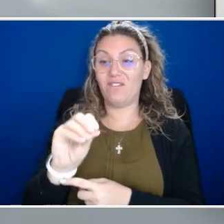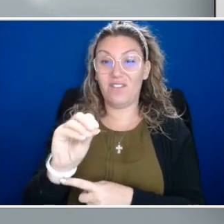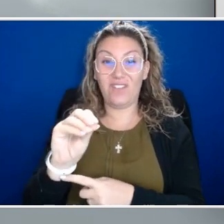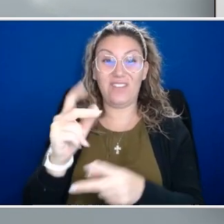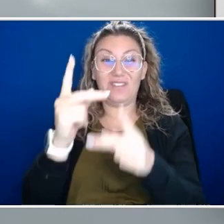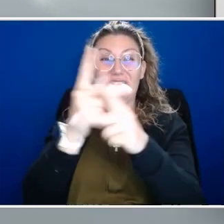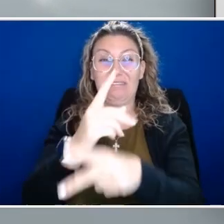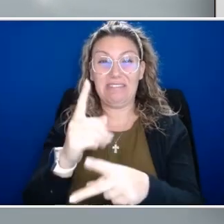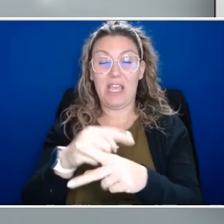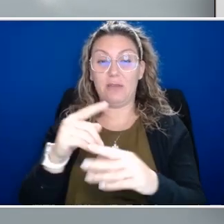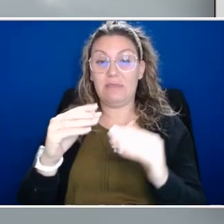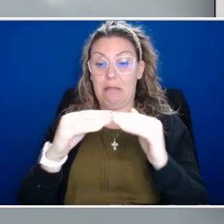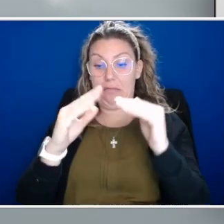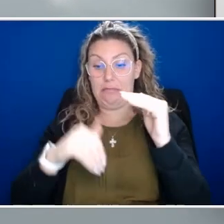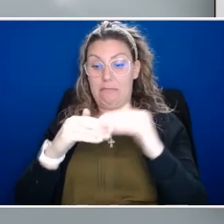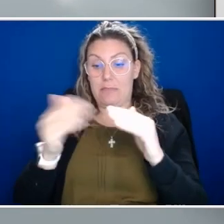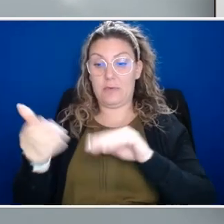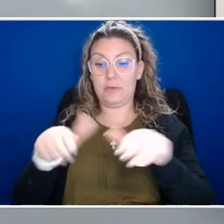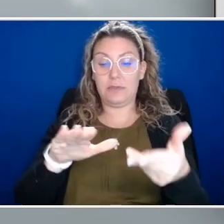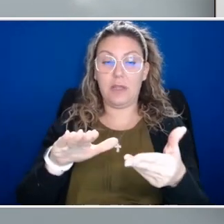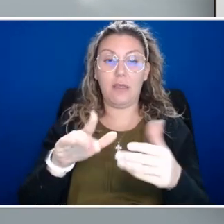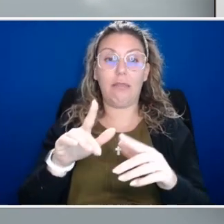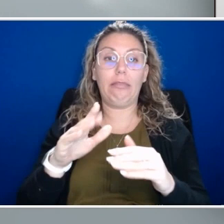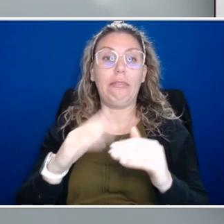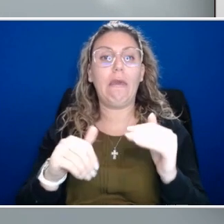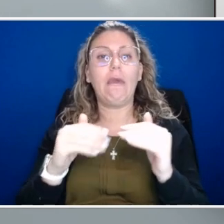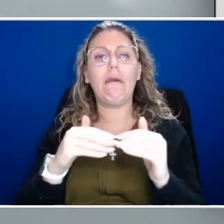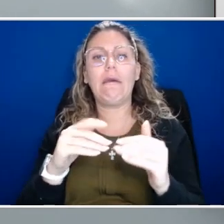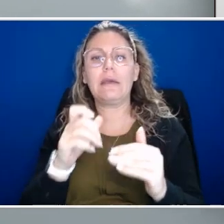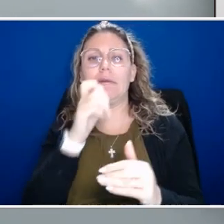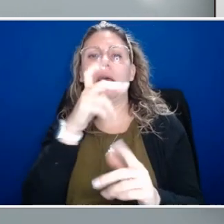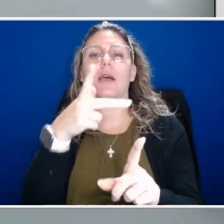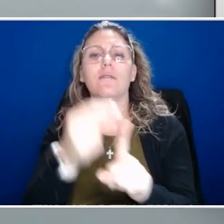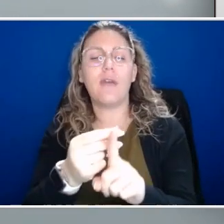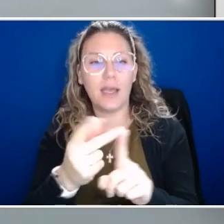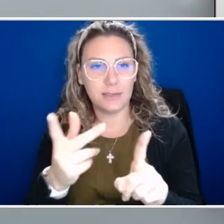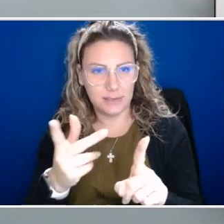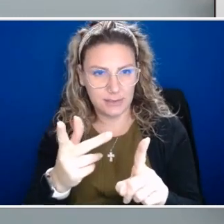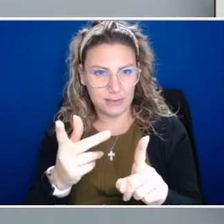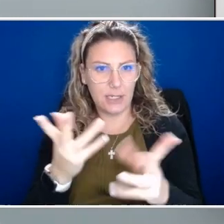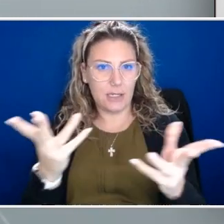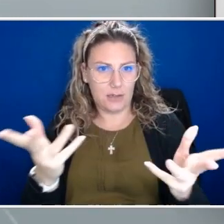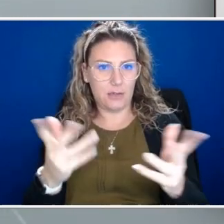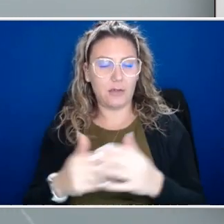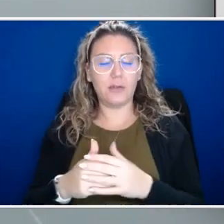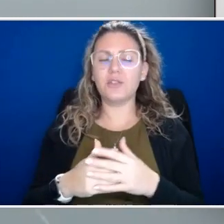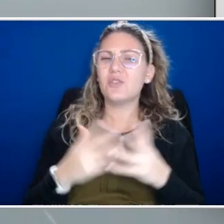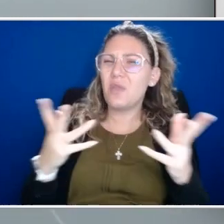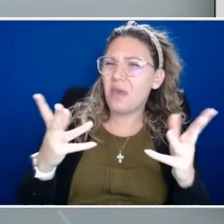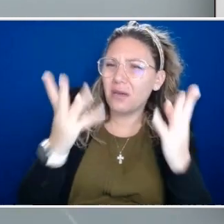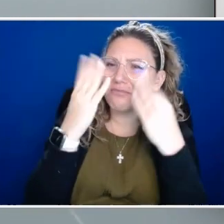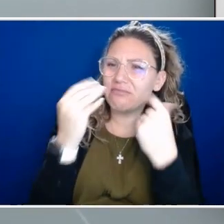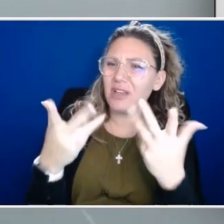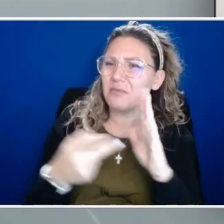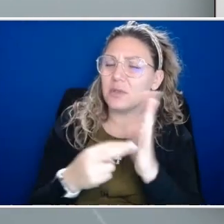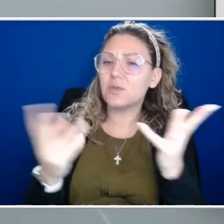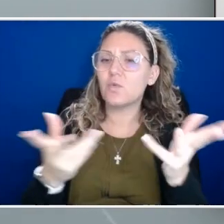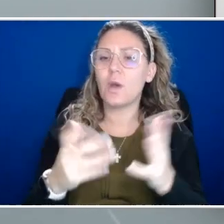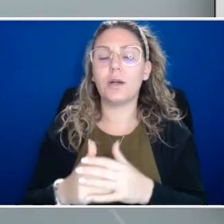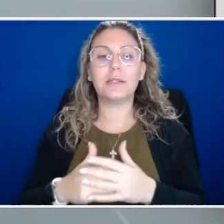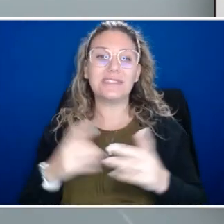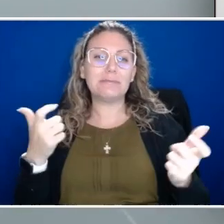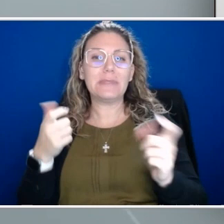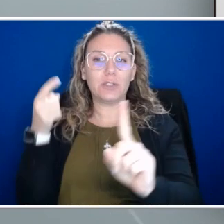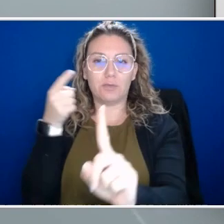unvaccinated person. We've talked about this, but walk us through this data. What does that mean? Yeah, I think that that point is really still the biggest point. So this is not